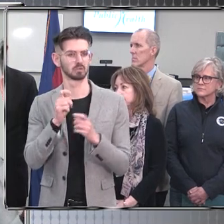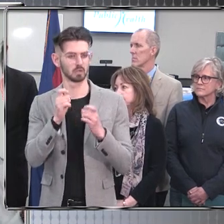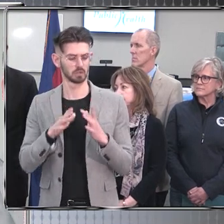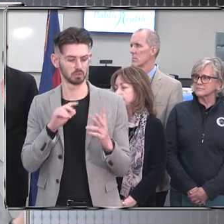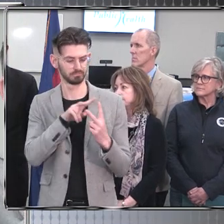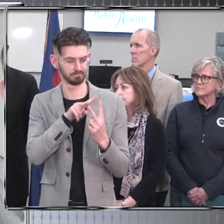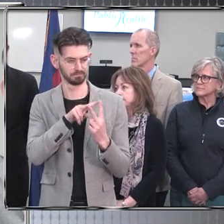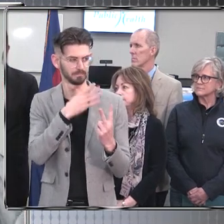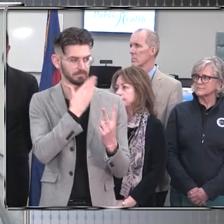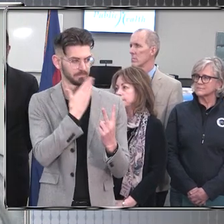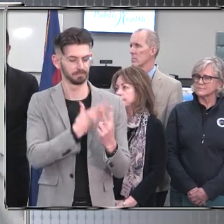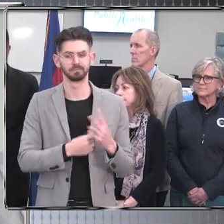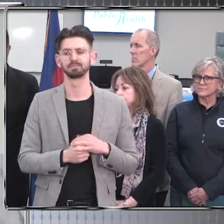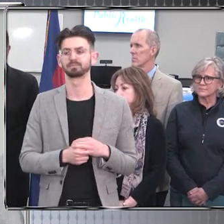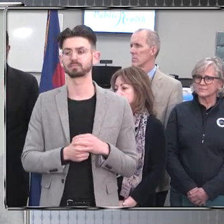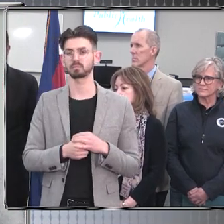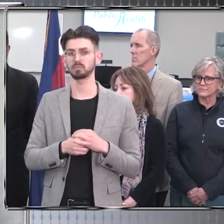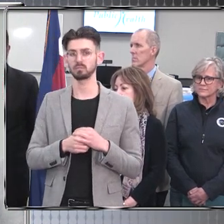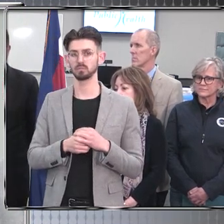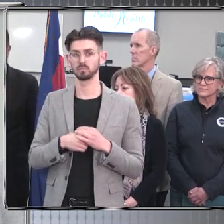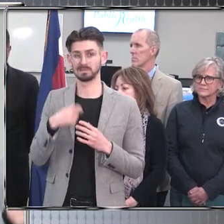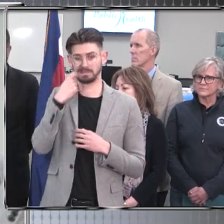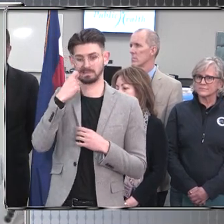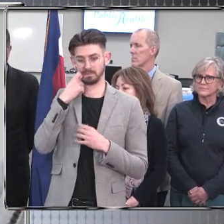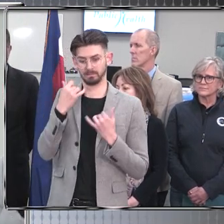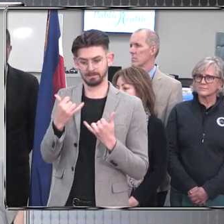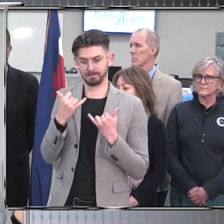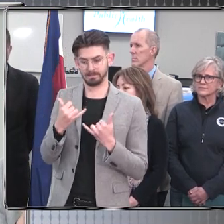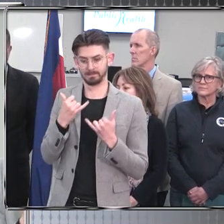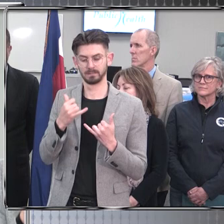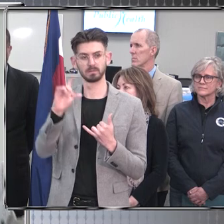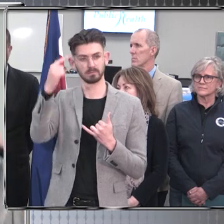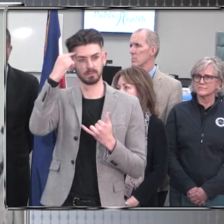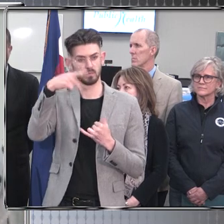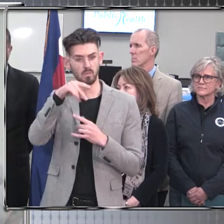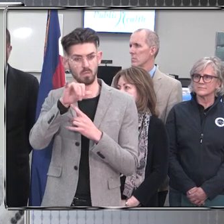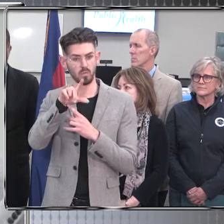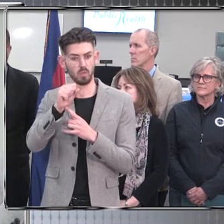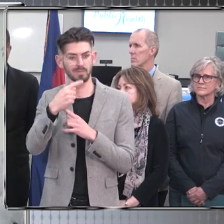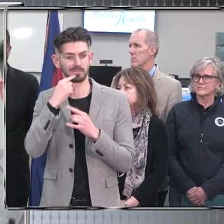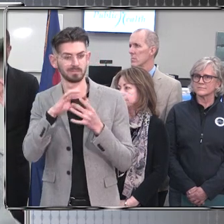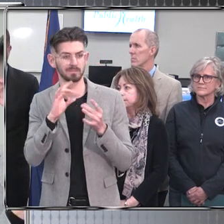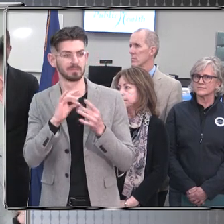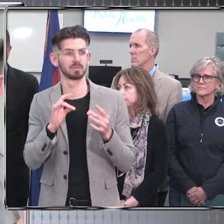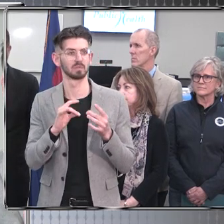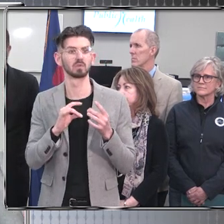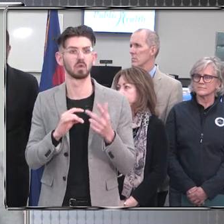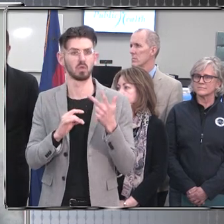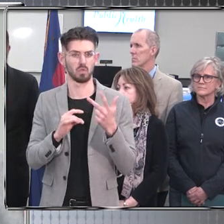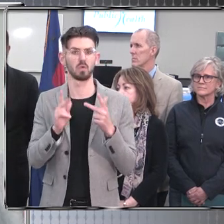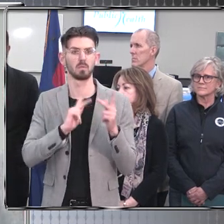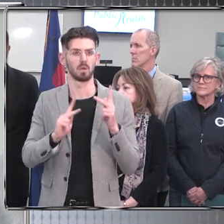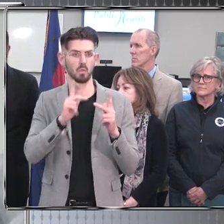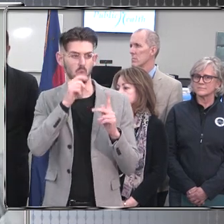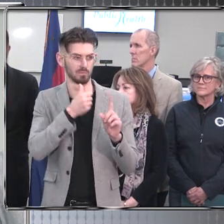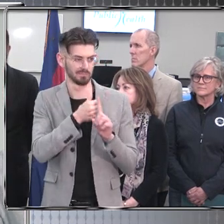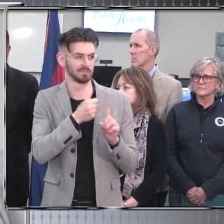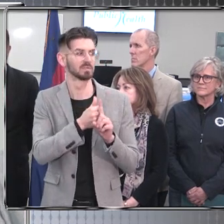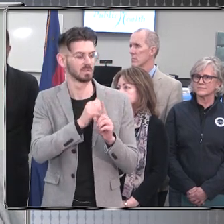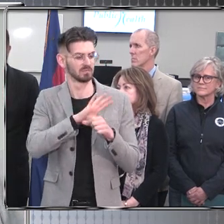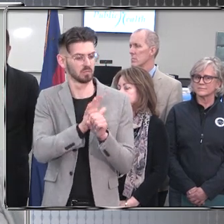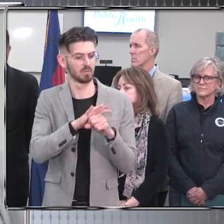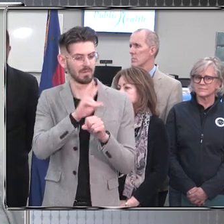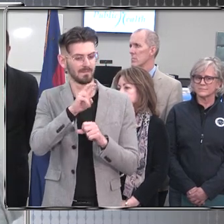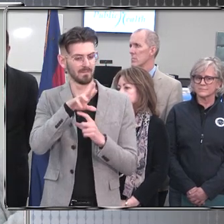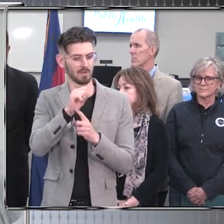conference earlier today, Governor Polis said there were three Coloradans with COVID-19 in critical condition. Sadly, one of